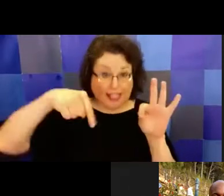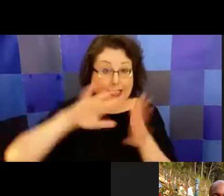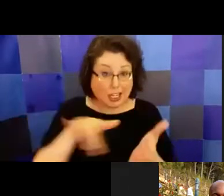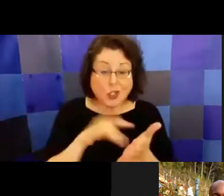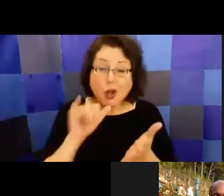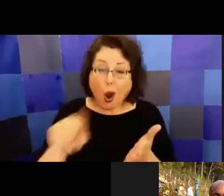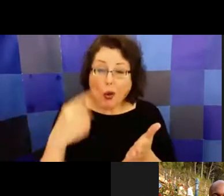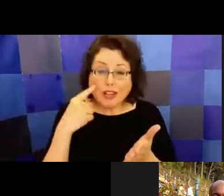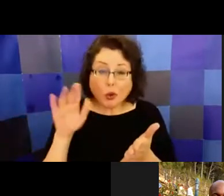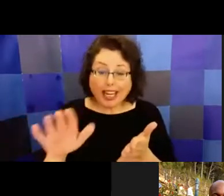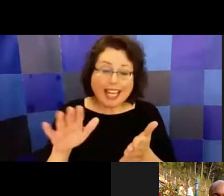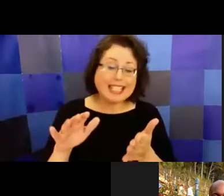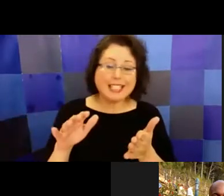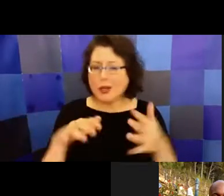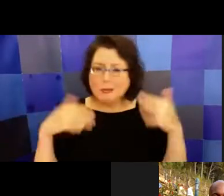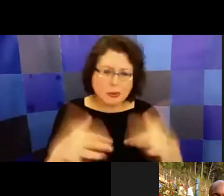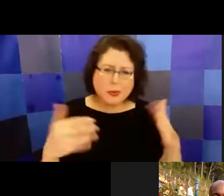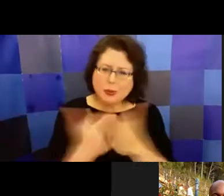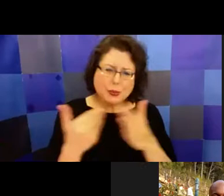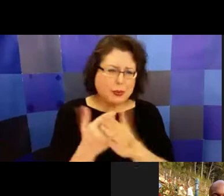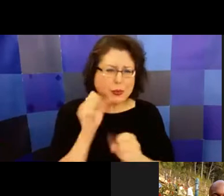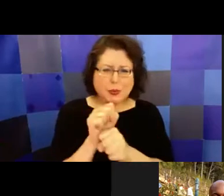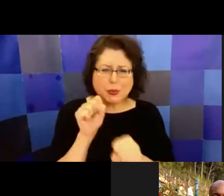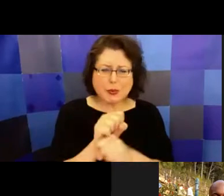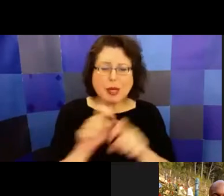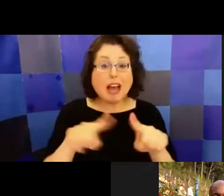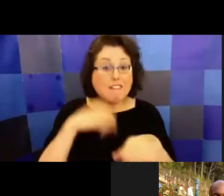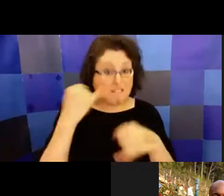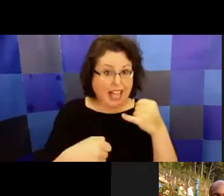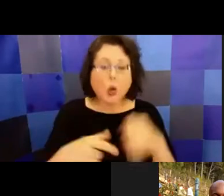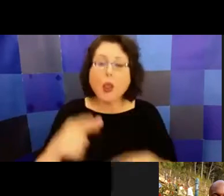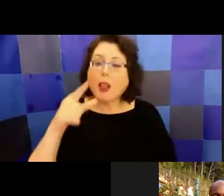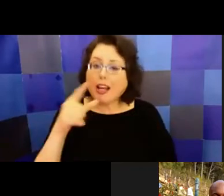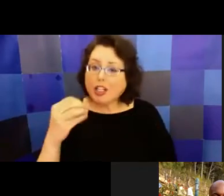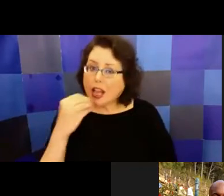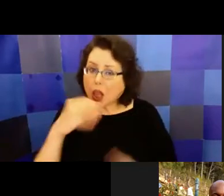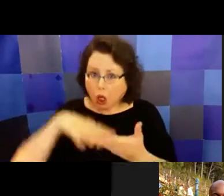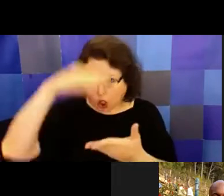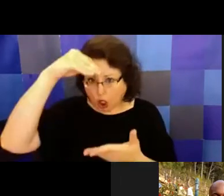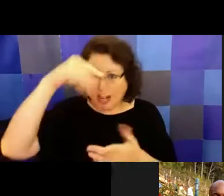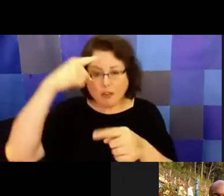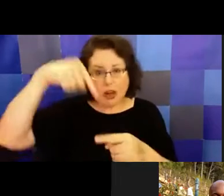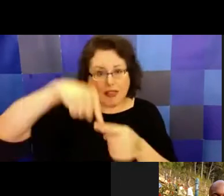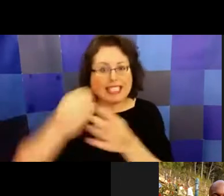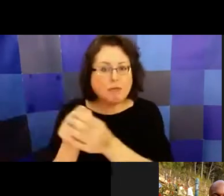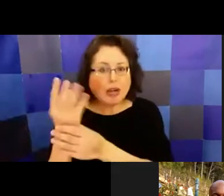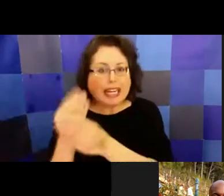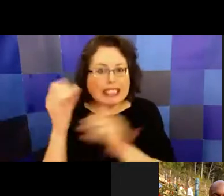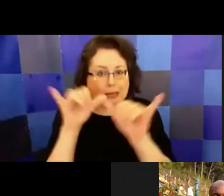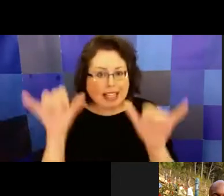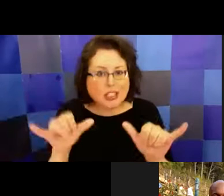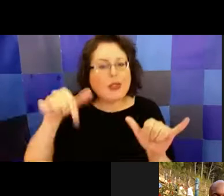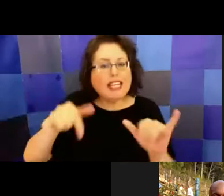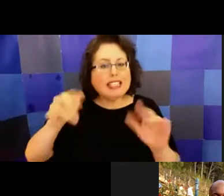his groundbreaking work, but because, as our final lunch and learn of the spring semester, it introduces our